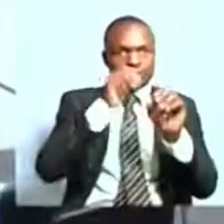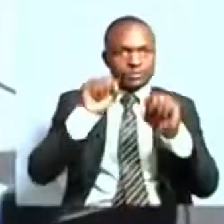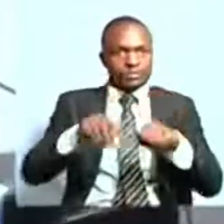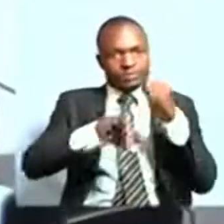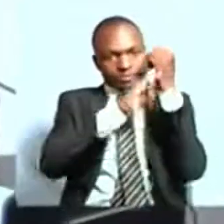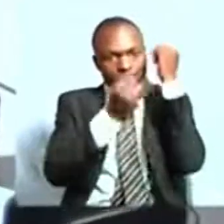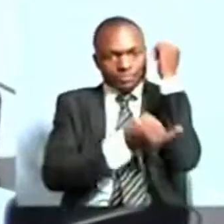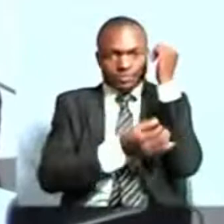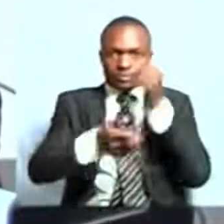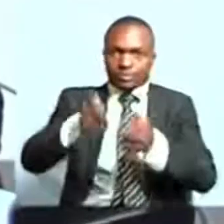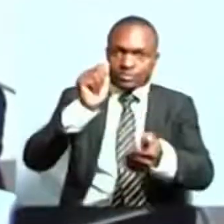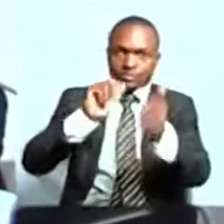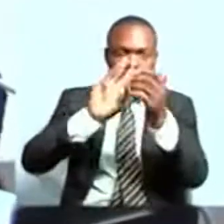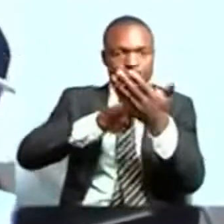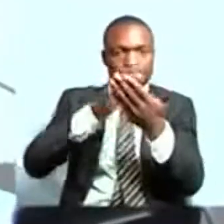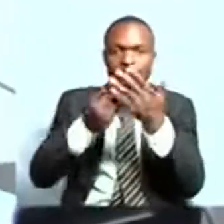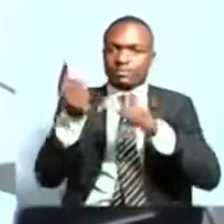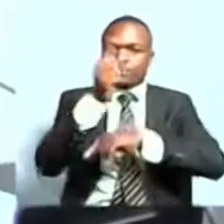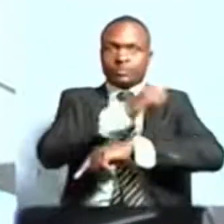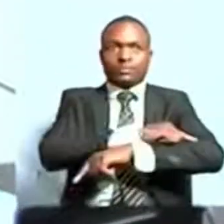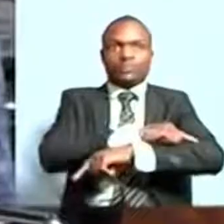to the witness today.